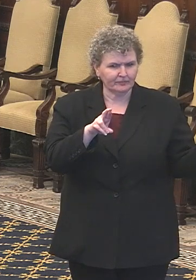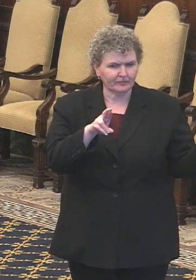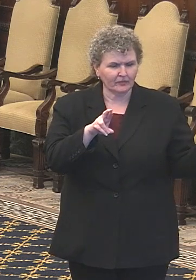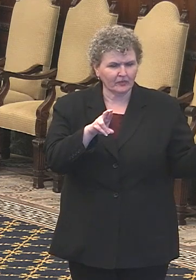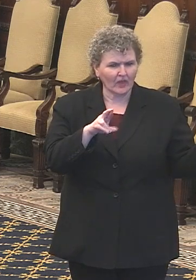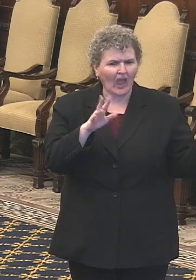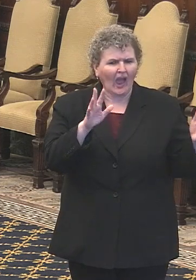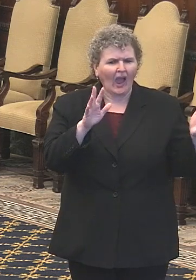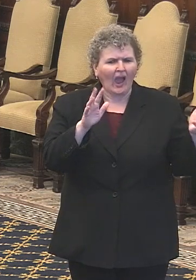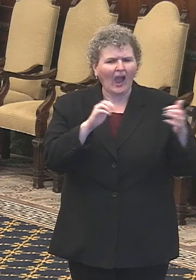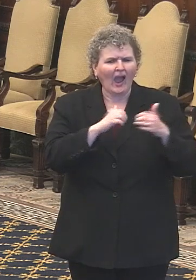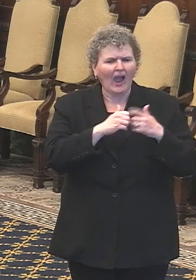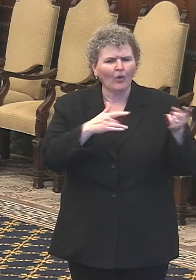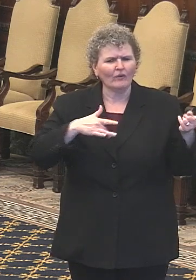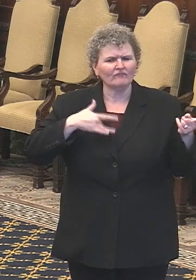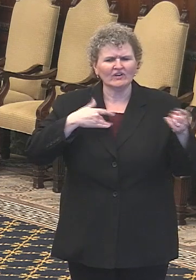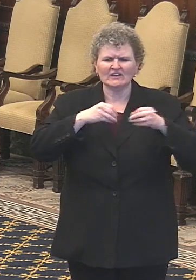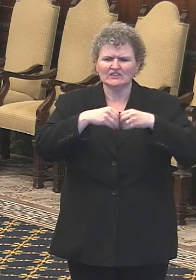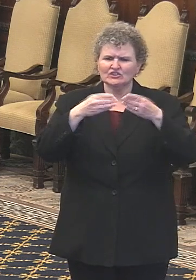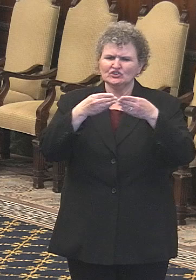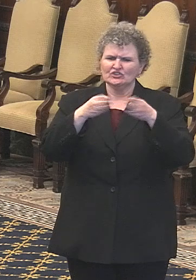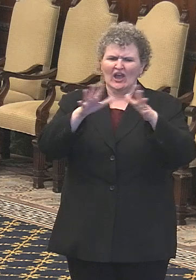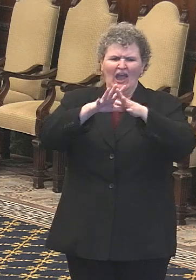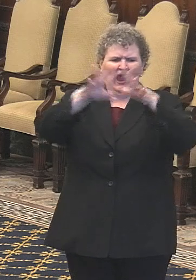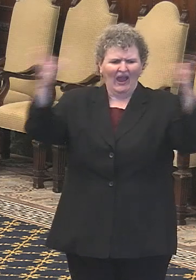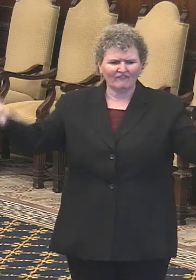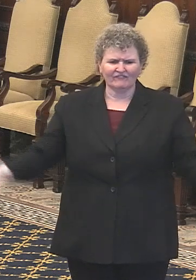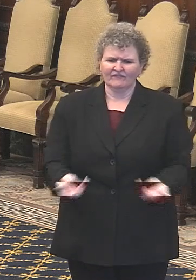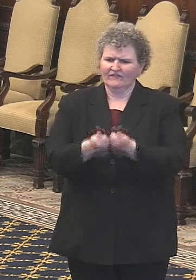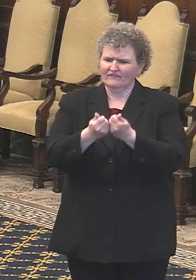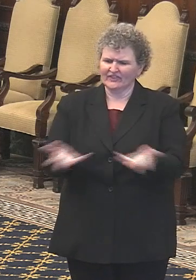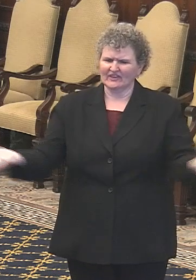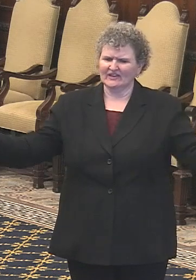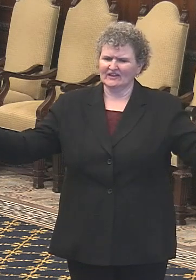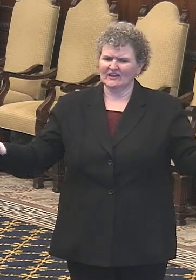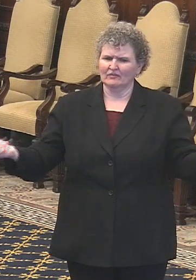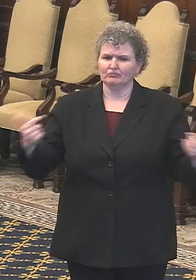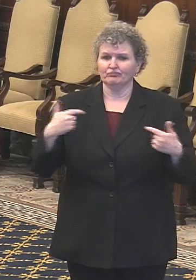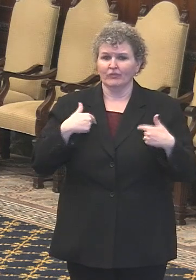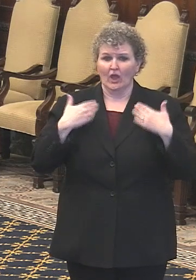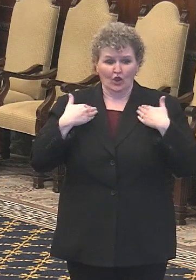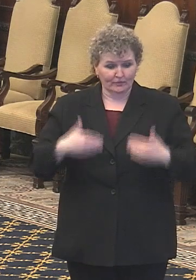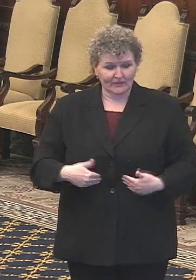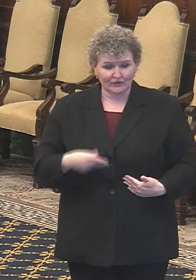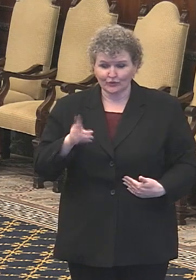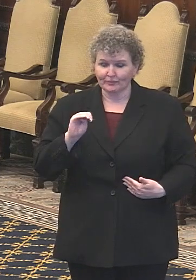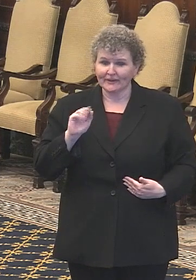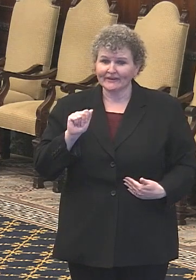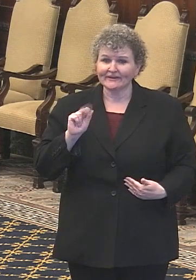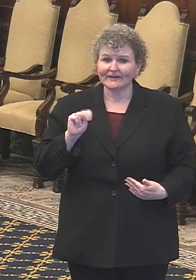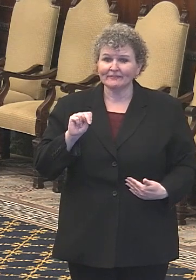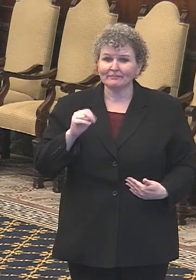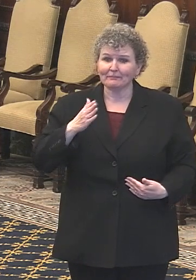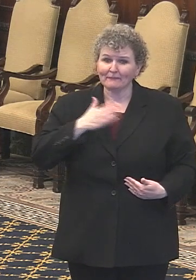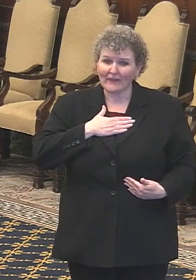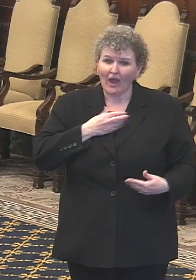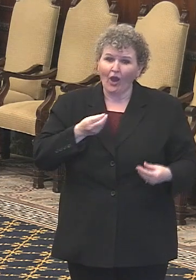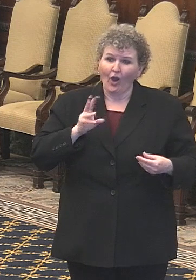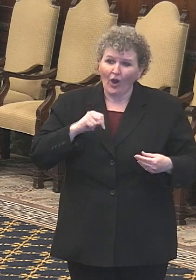don't have a full impact yet as to what it's done to our budget or the school, more so the school district's budget than anything else. We're all